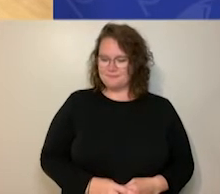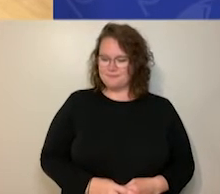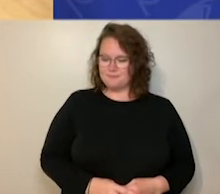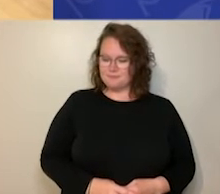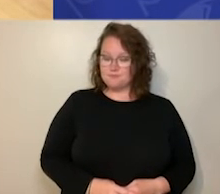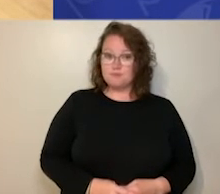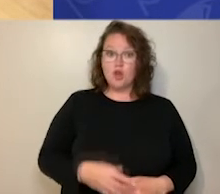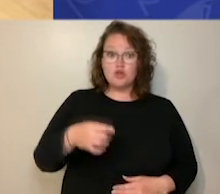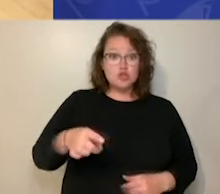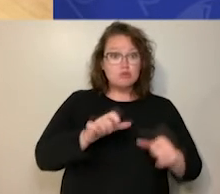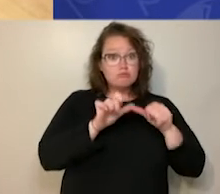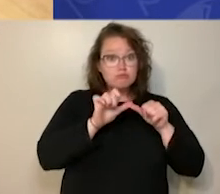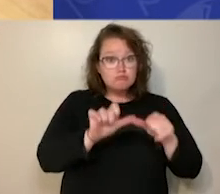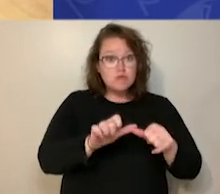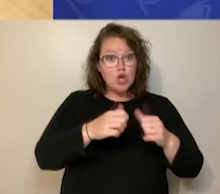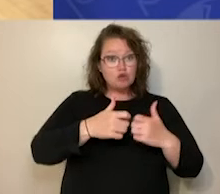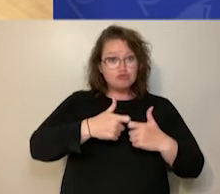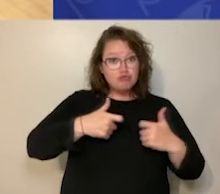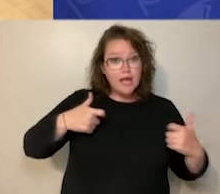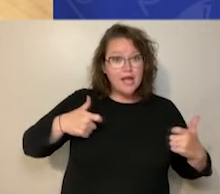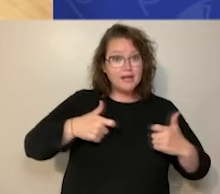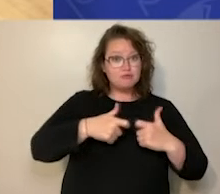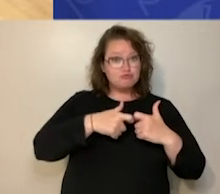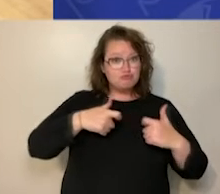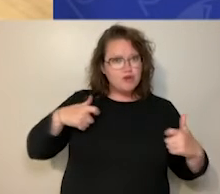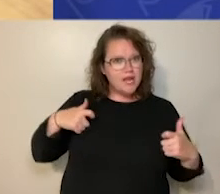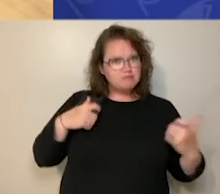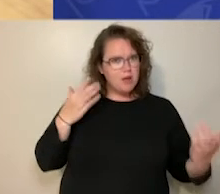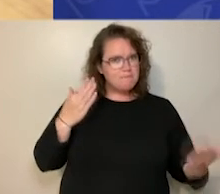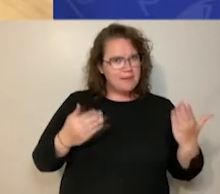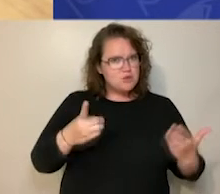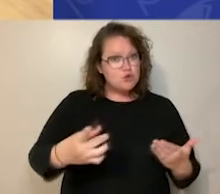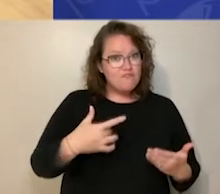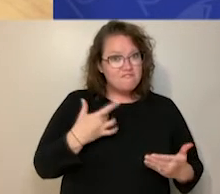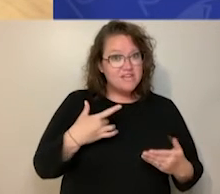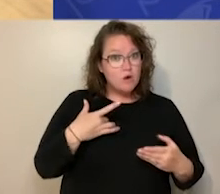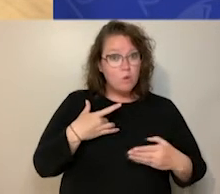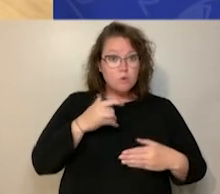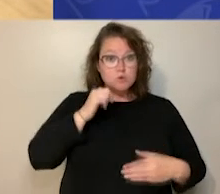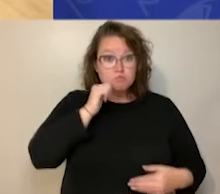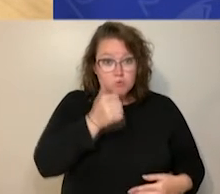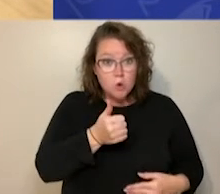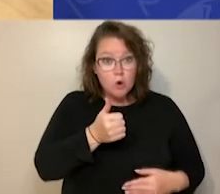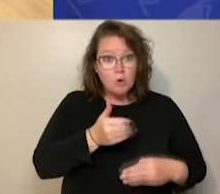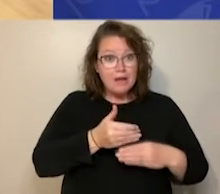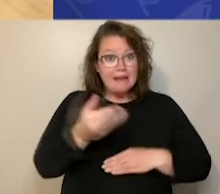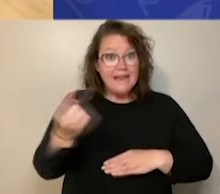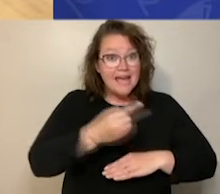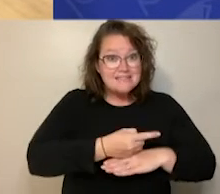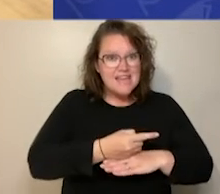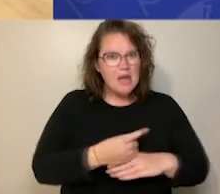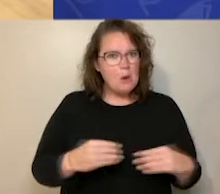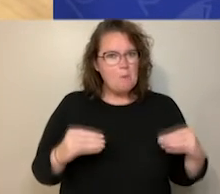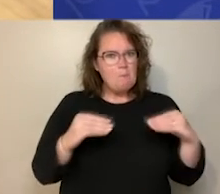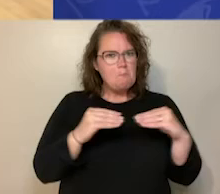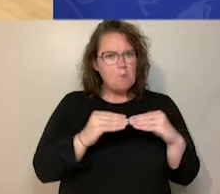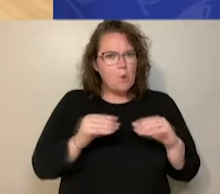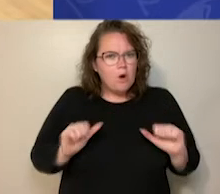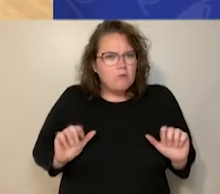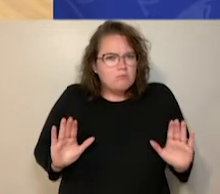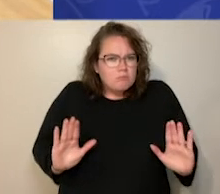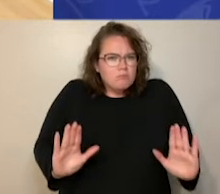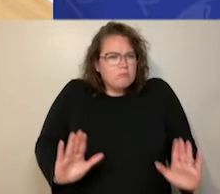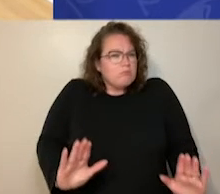As you continue to do these stretches, you may find that you can stretch even deeper. You may be able to come up a little